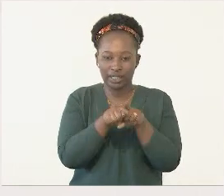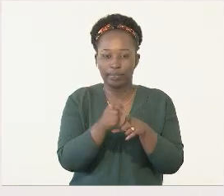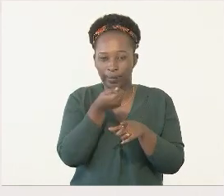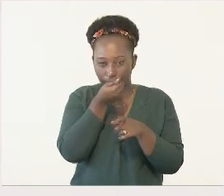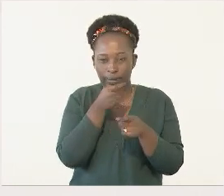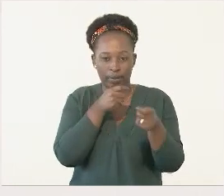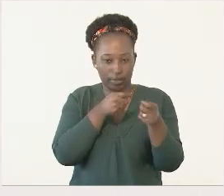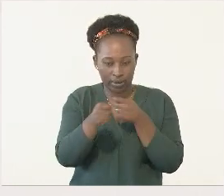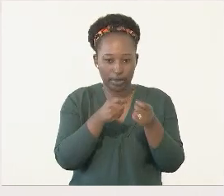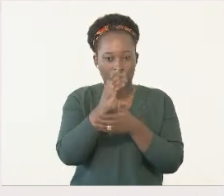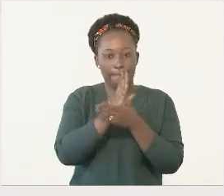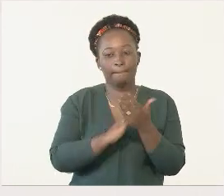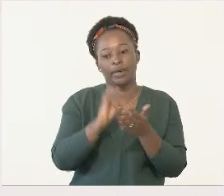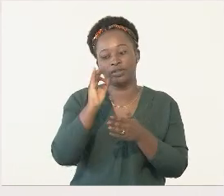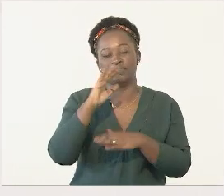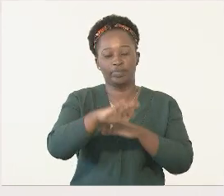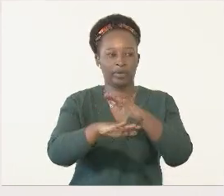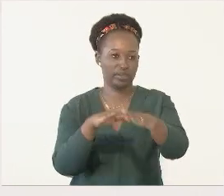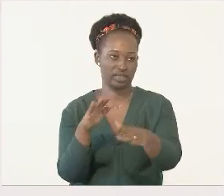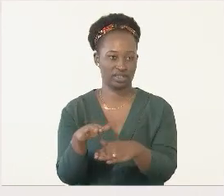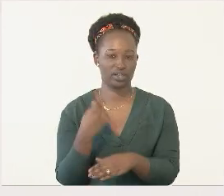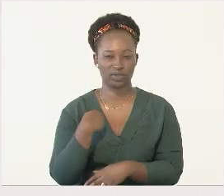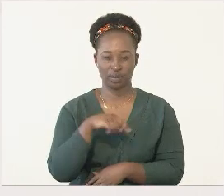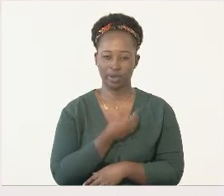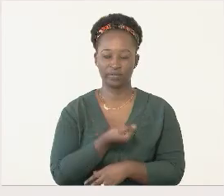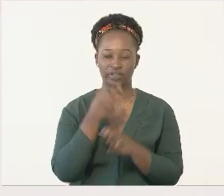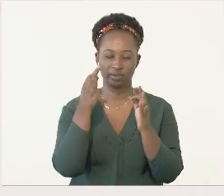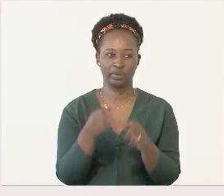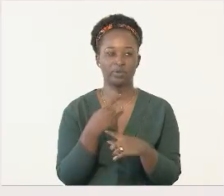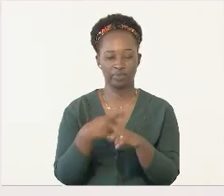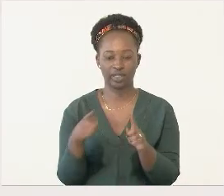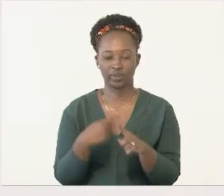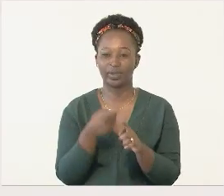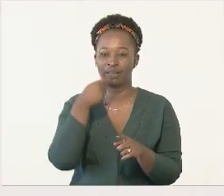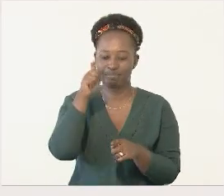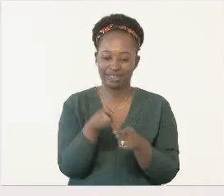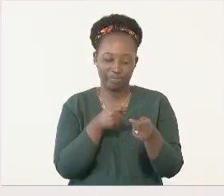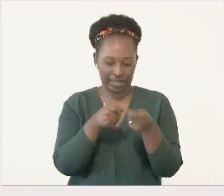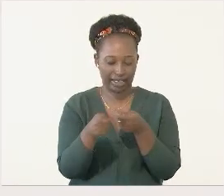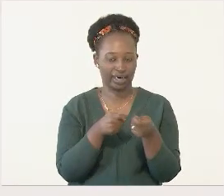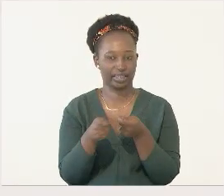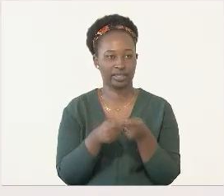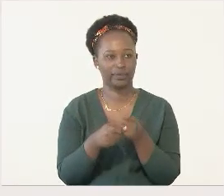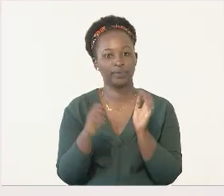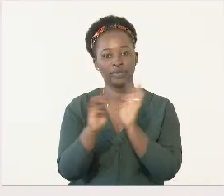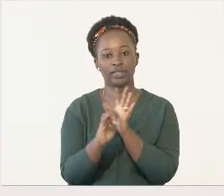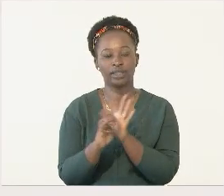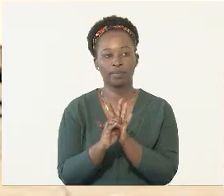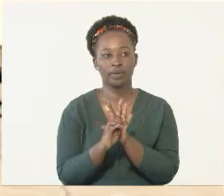regulation is also a part of the process. So we have a number of things that has to be regulated.